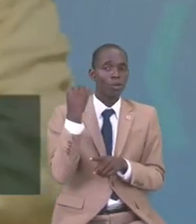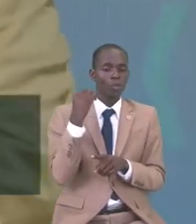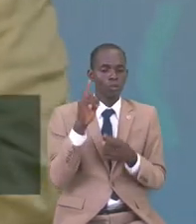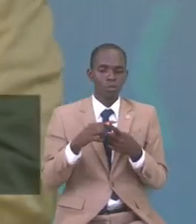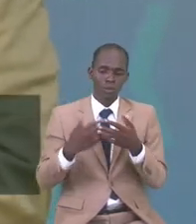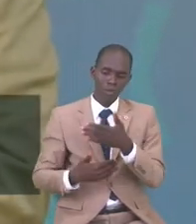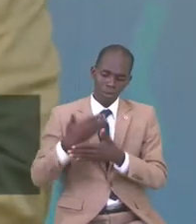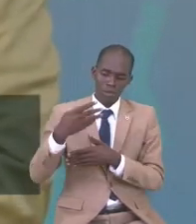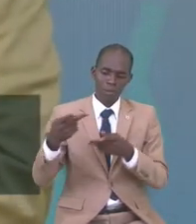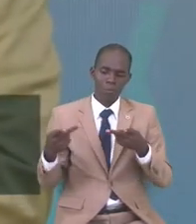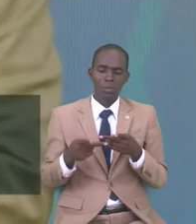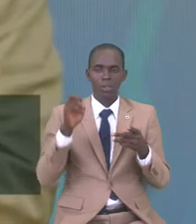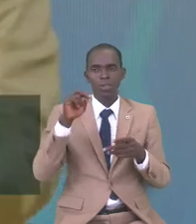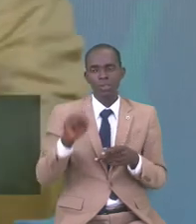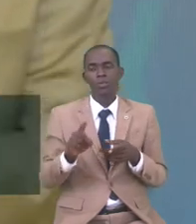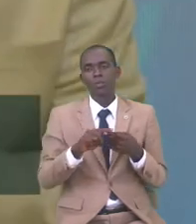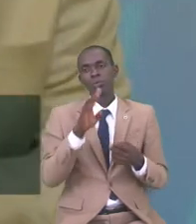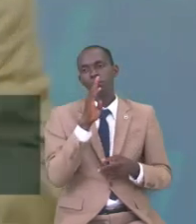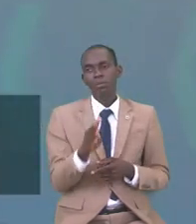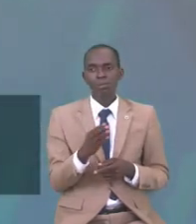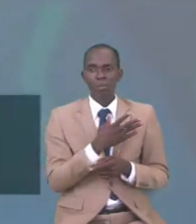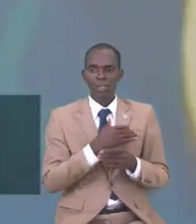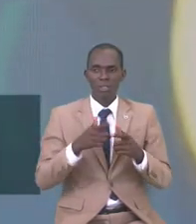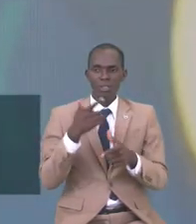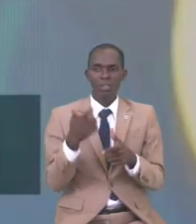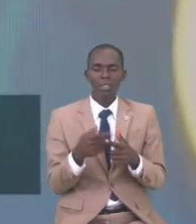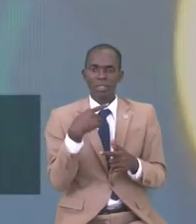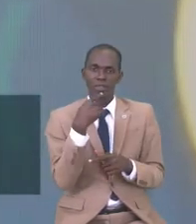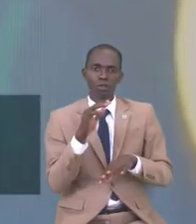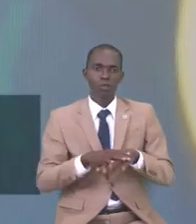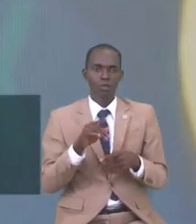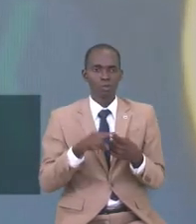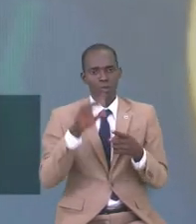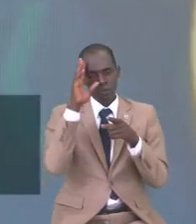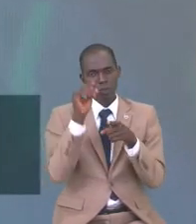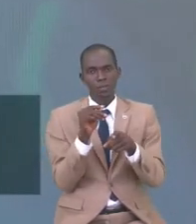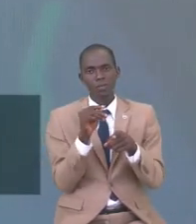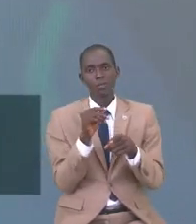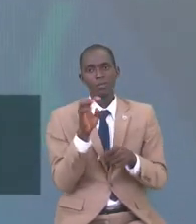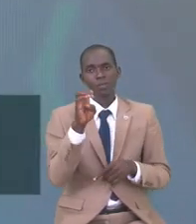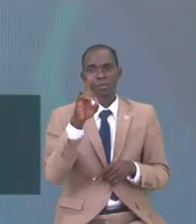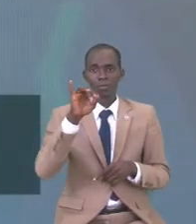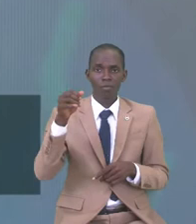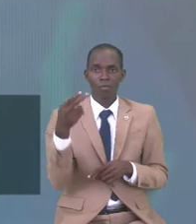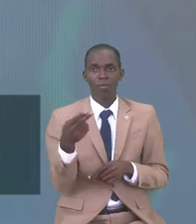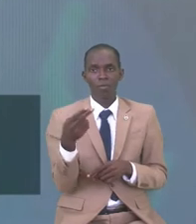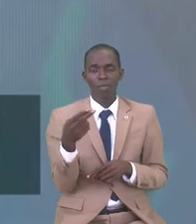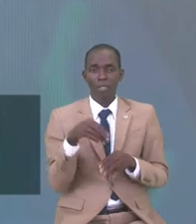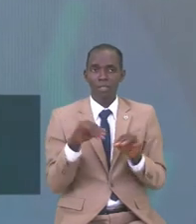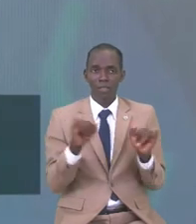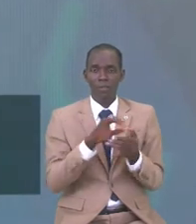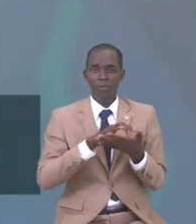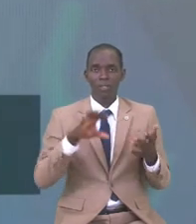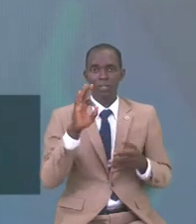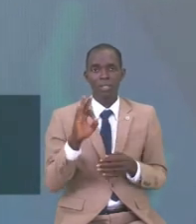place he ought to be. And then he said in that verse